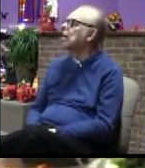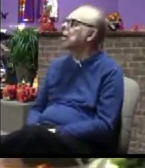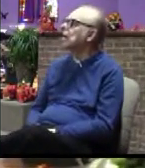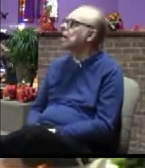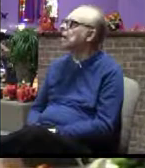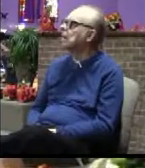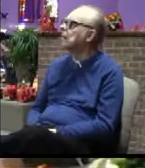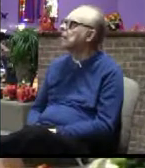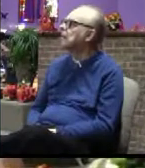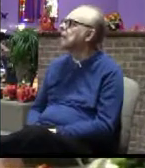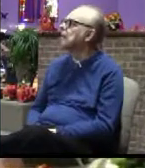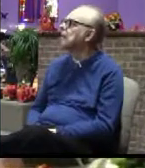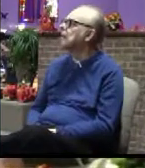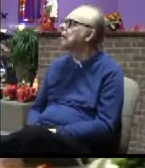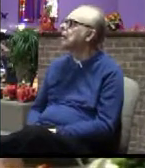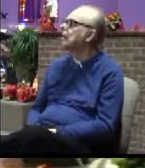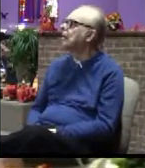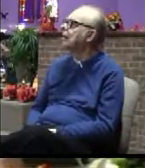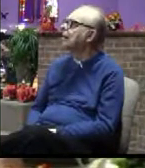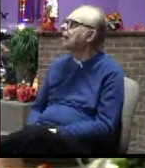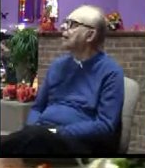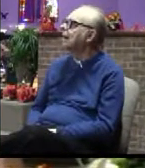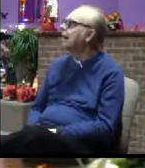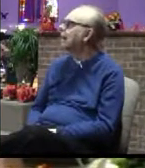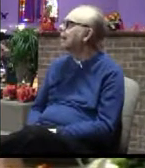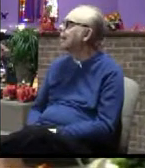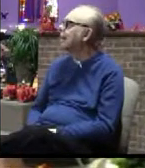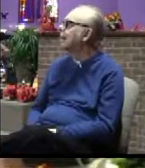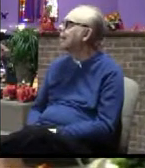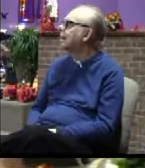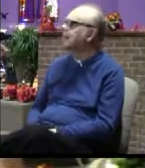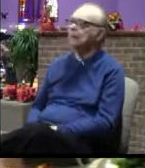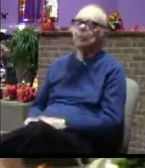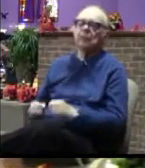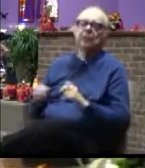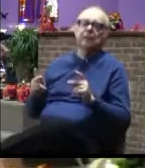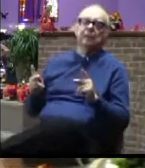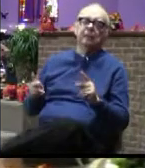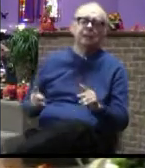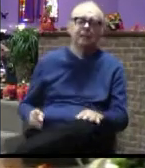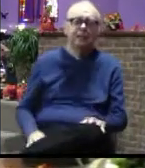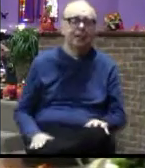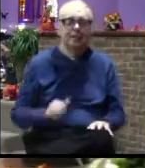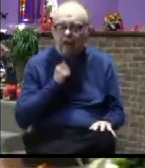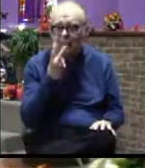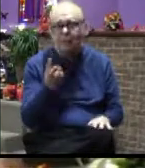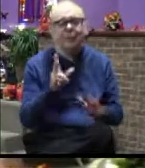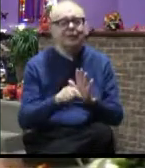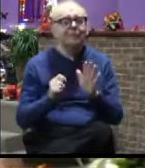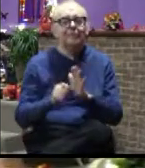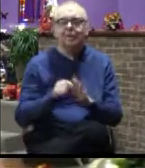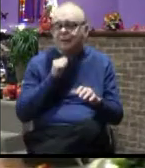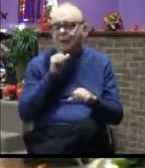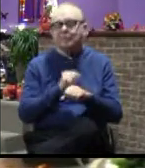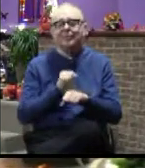You know, it won't work, it's broken. Okay, then we won't watch it.